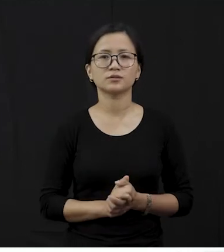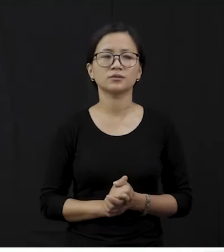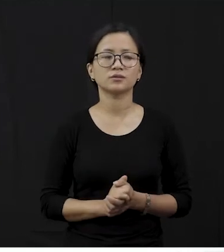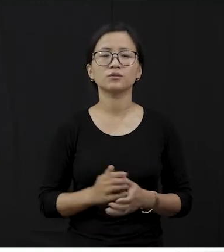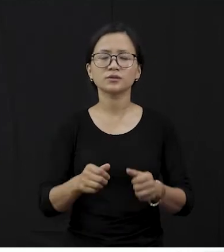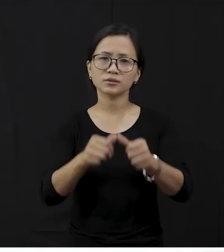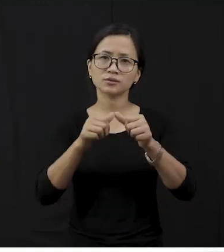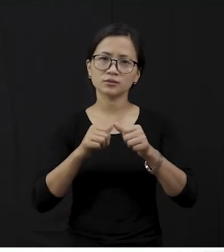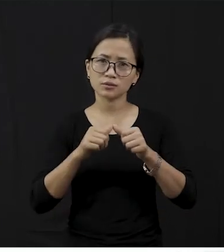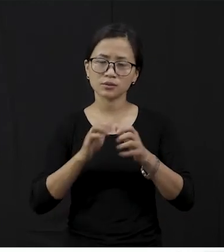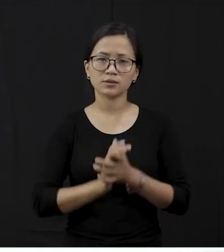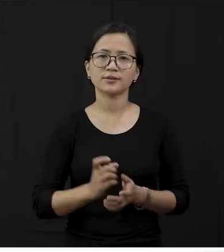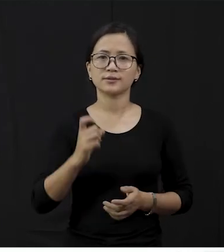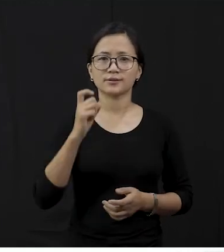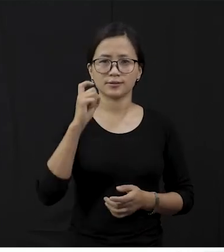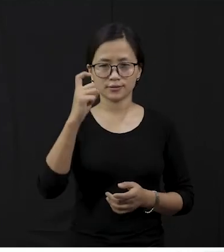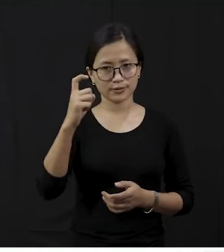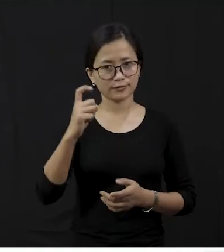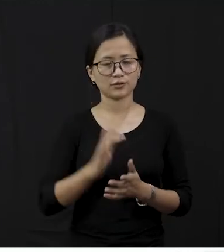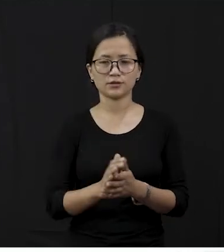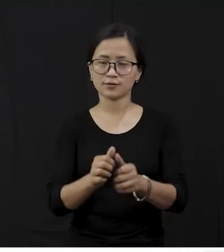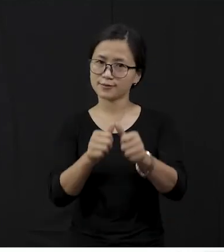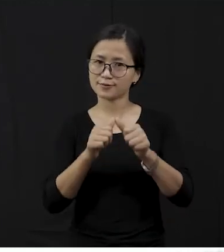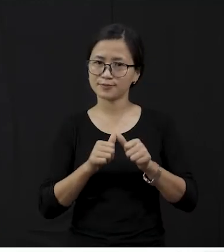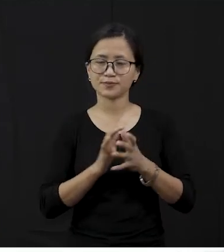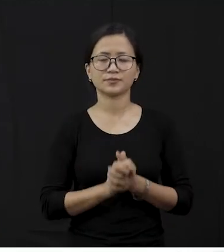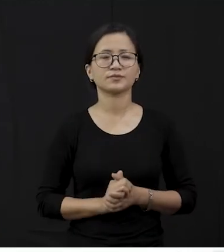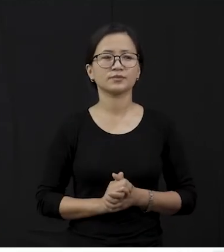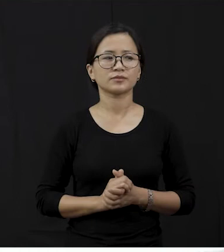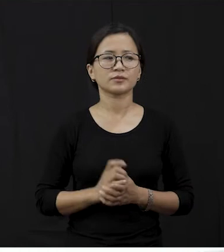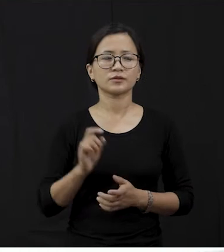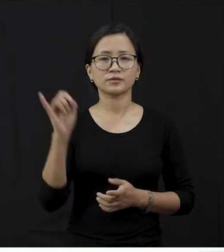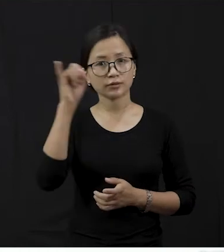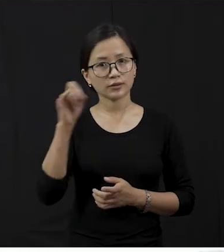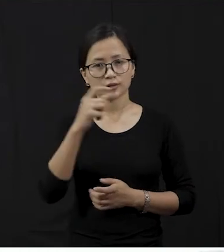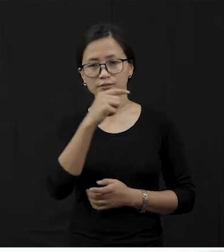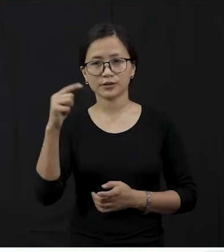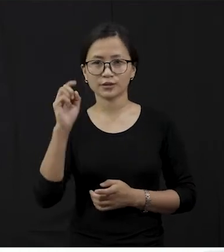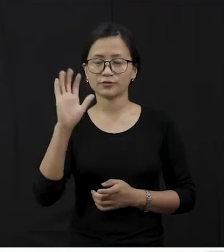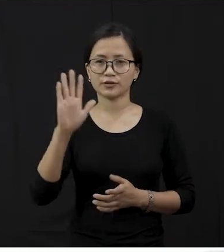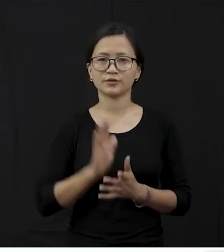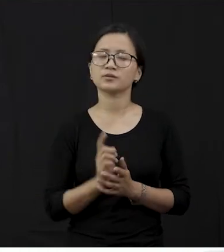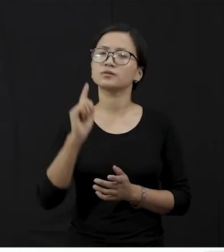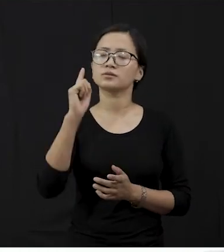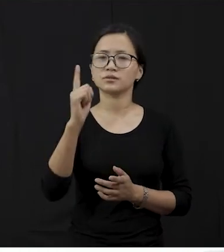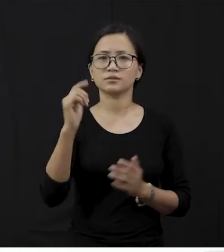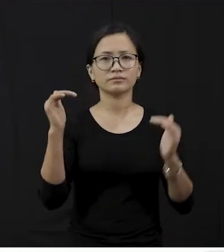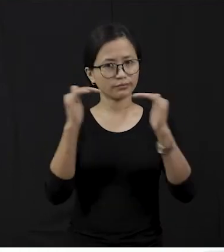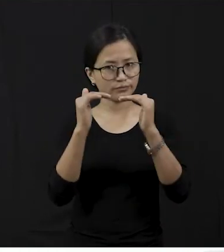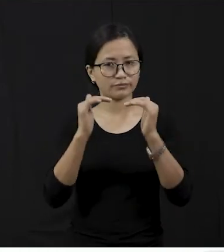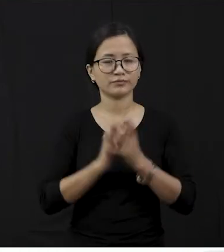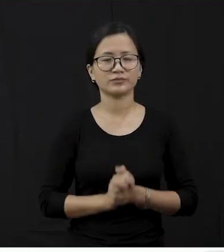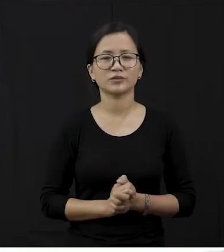the answer? Yes, 7 is the answer. Yes. Then 6 minus 5 is equal to 1. The